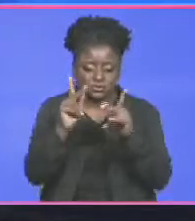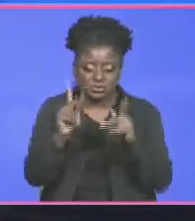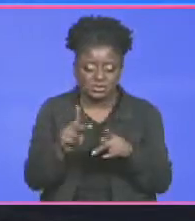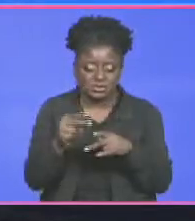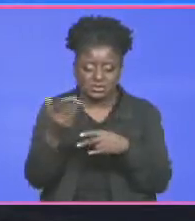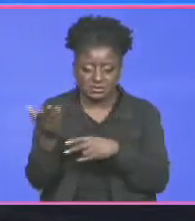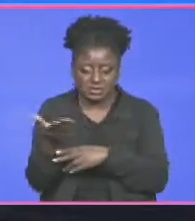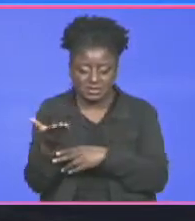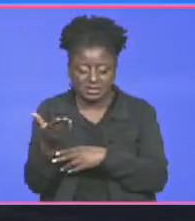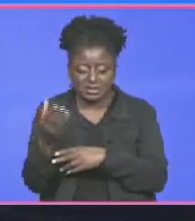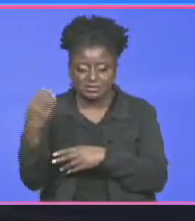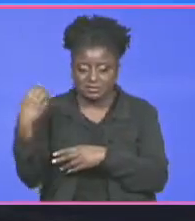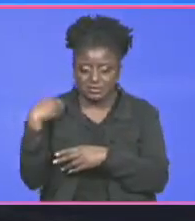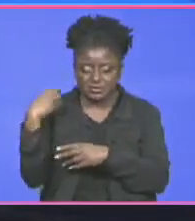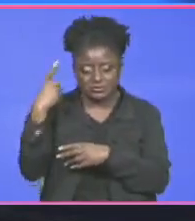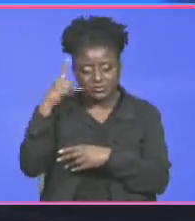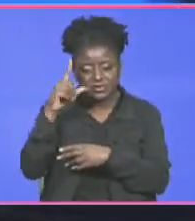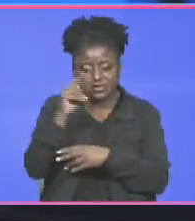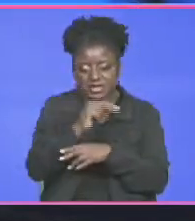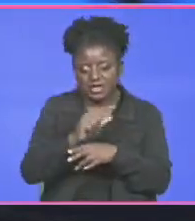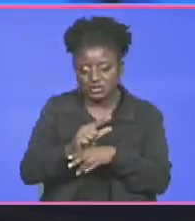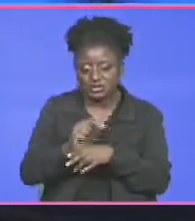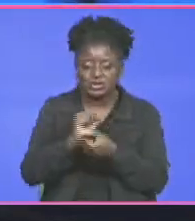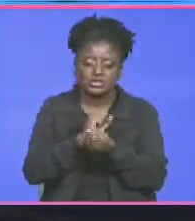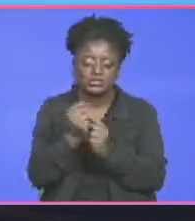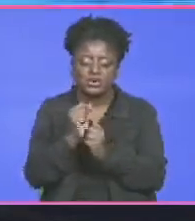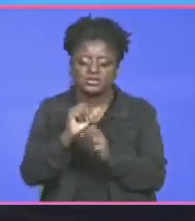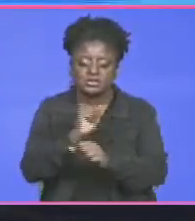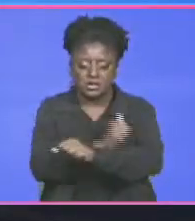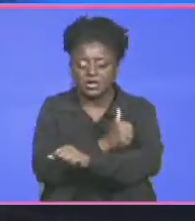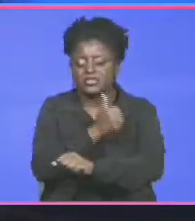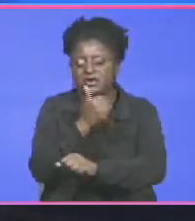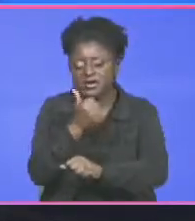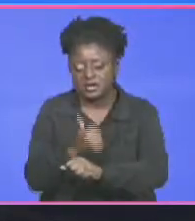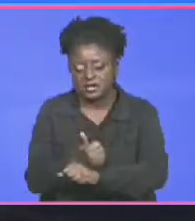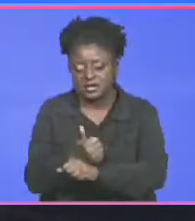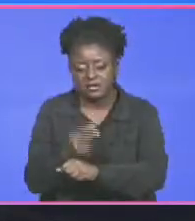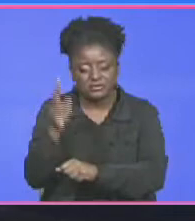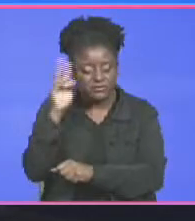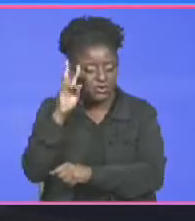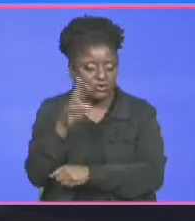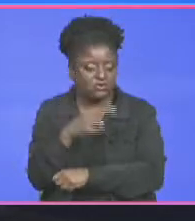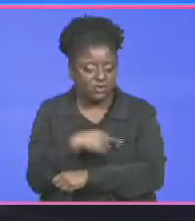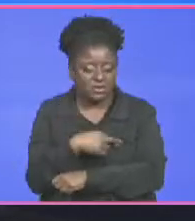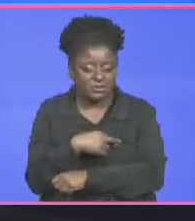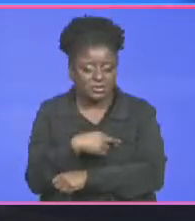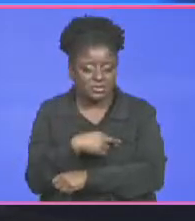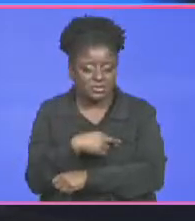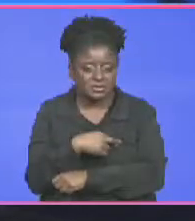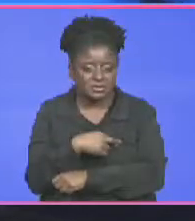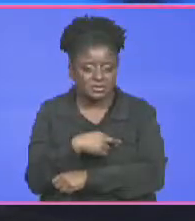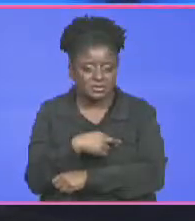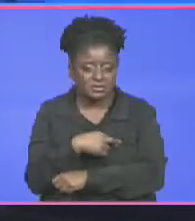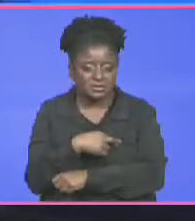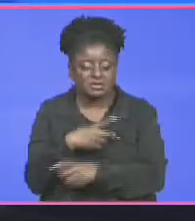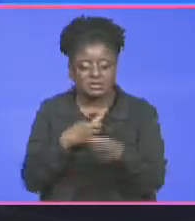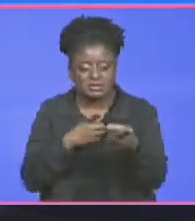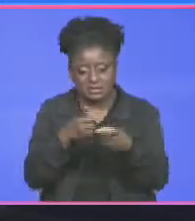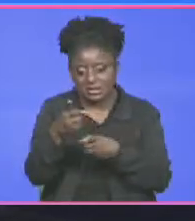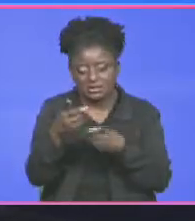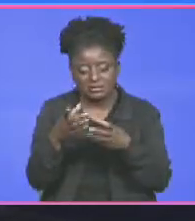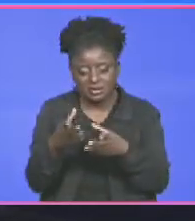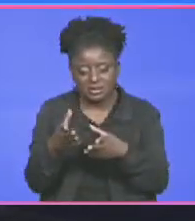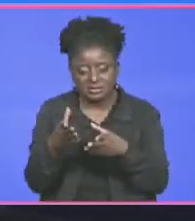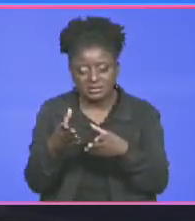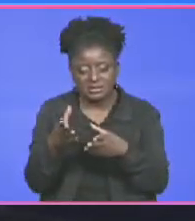the National Sports Authority. Vaughn Roberts oversees the daily business of sports in partnership with the Ministry of Youth, Sports and Culture, the